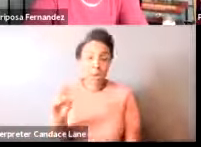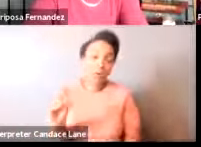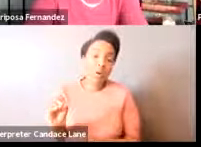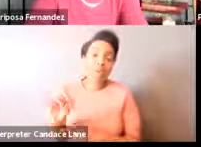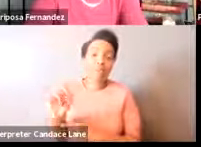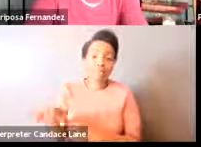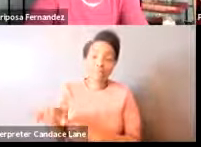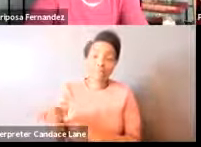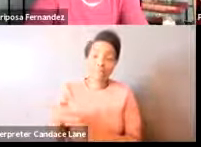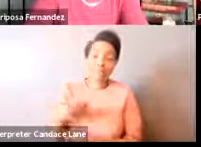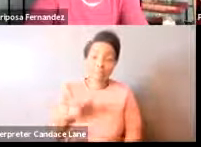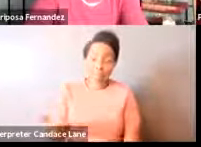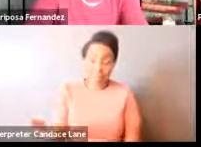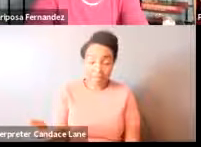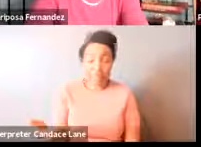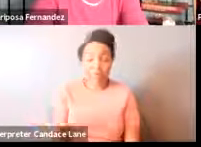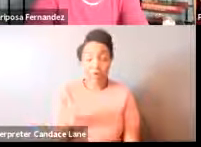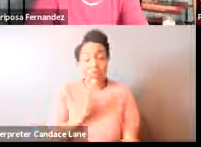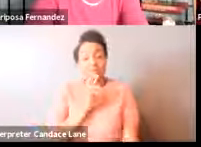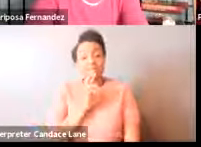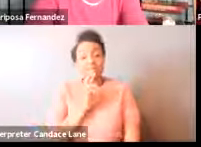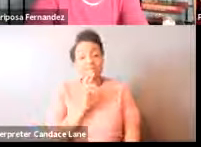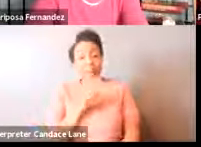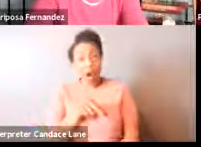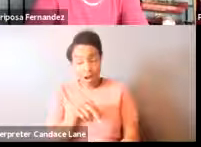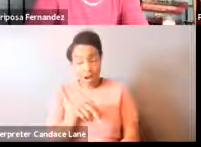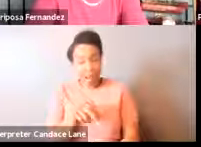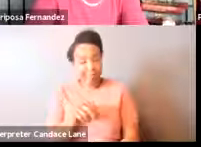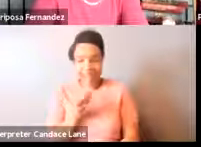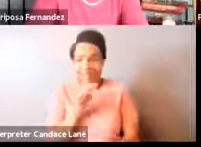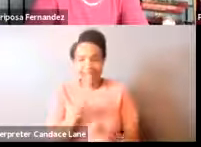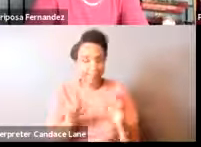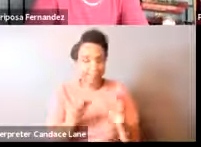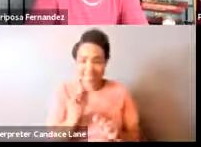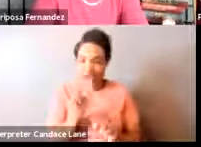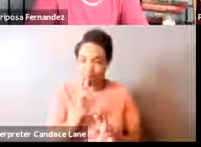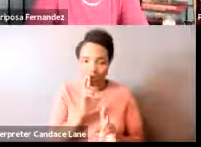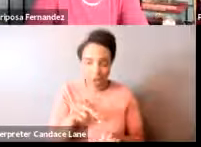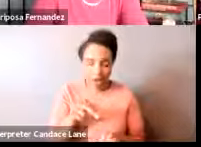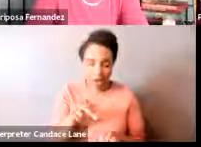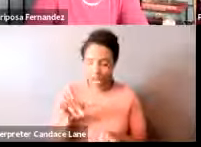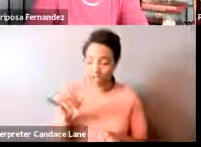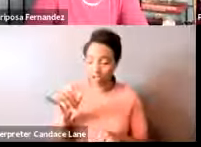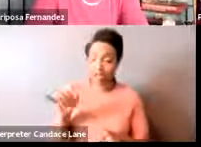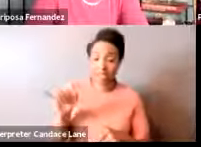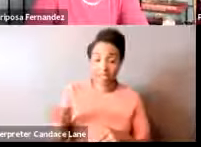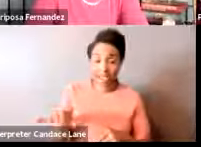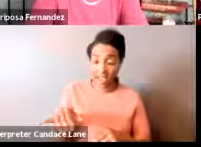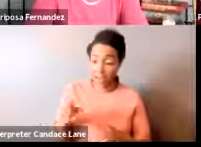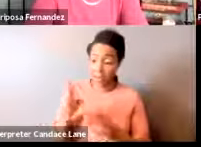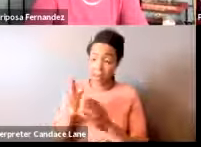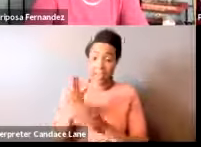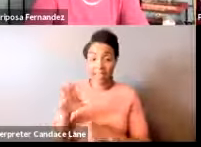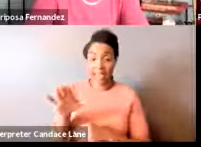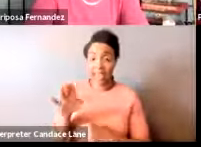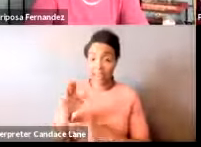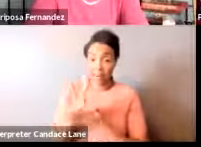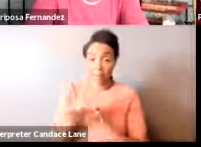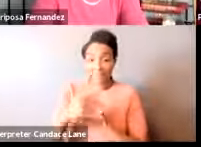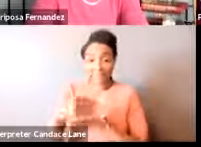that responded but didn't respond to the Gil Scott Heron poem, Pieces of a Man.